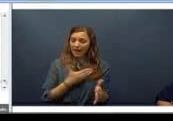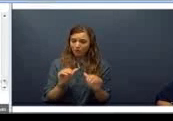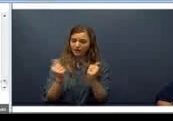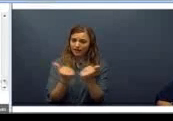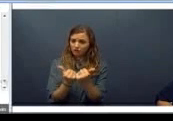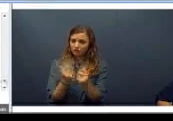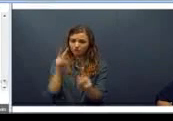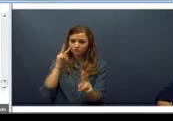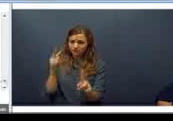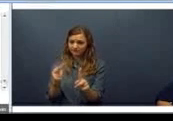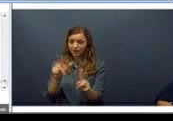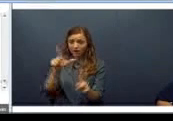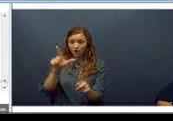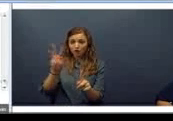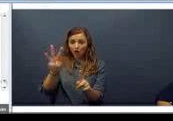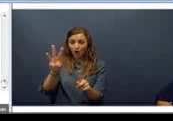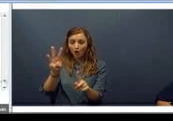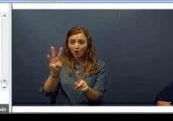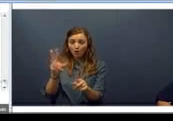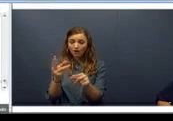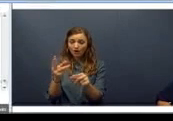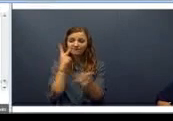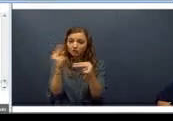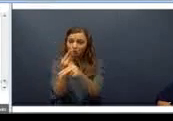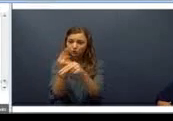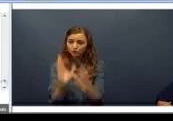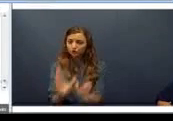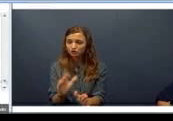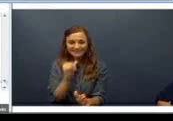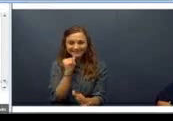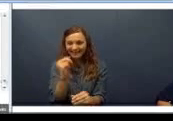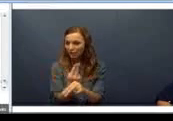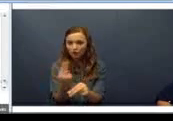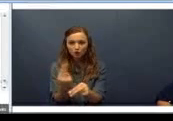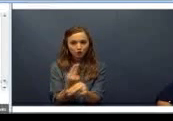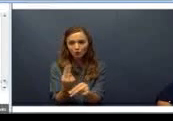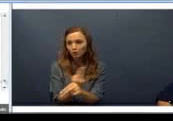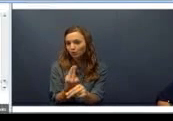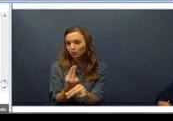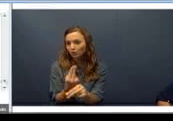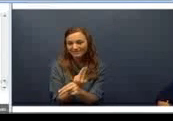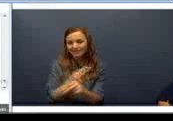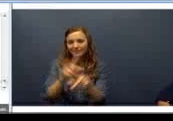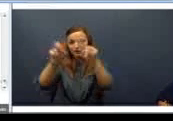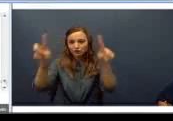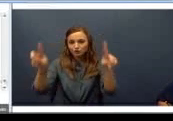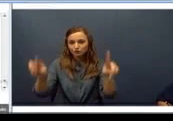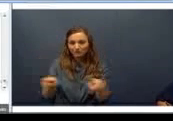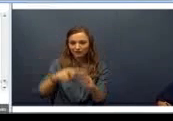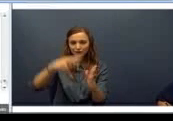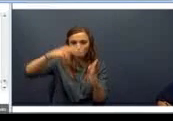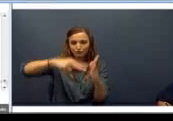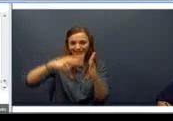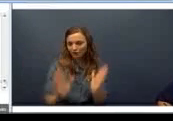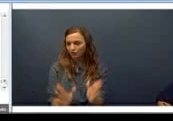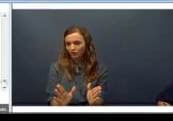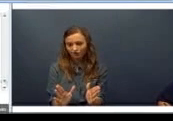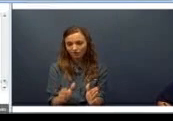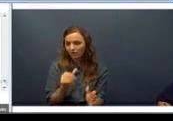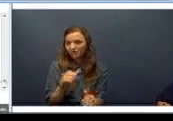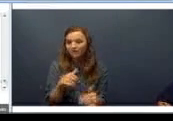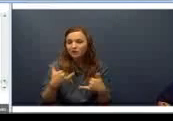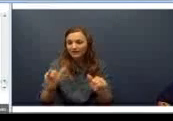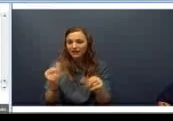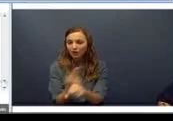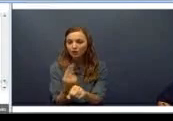The way we define it at our agency is low vision users are people who are not using screen reader software. So they're